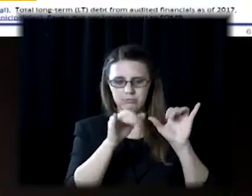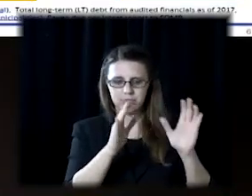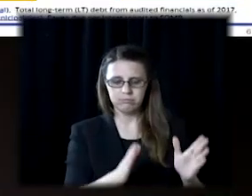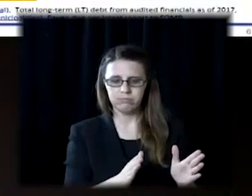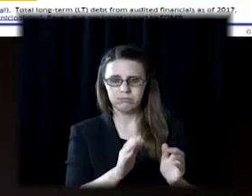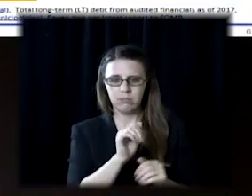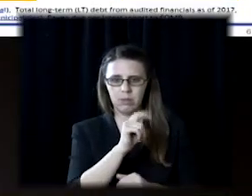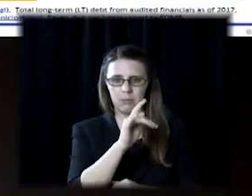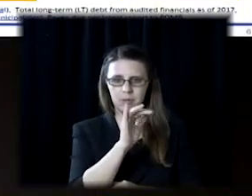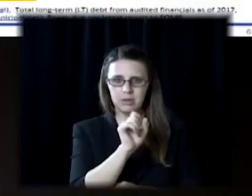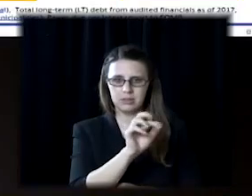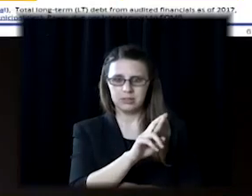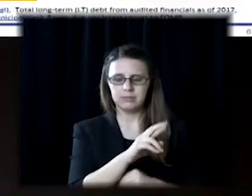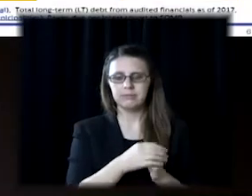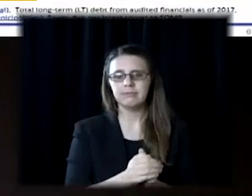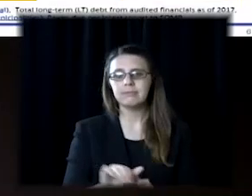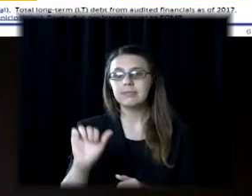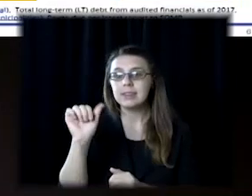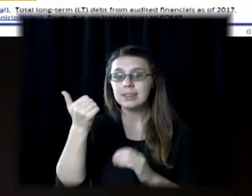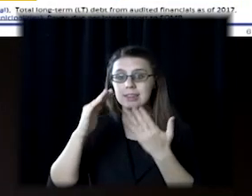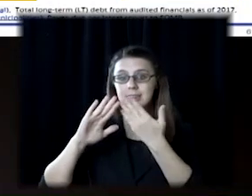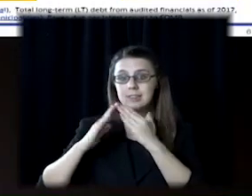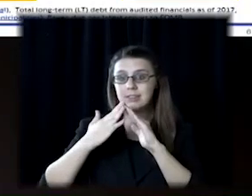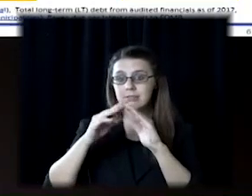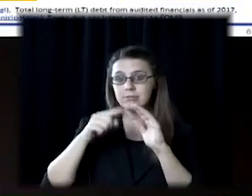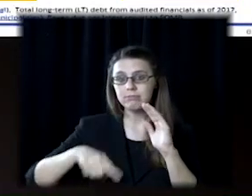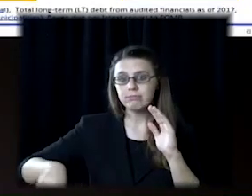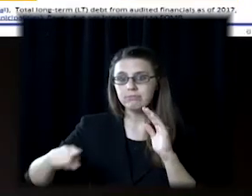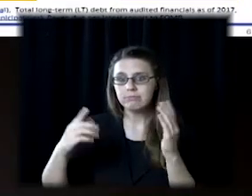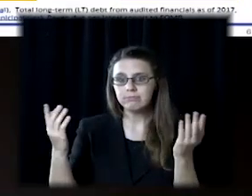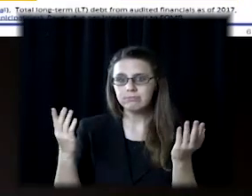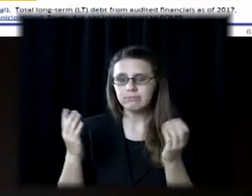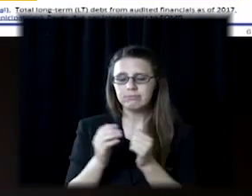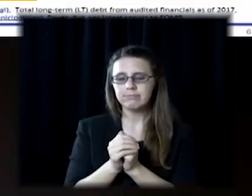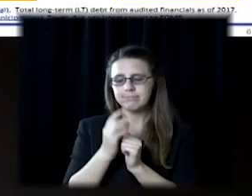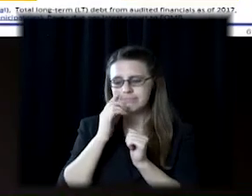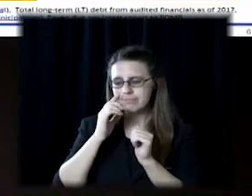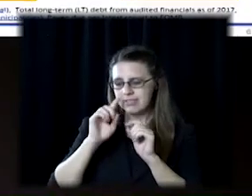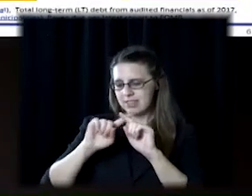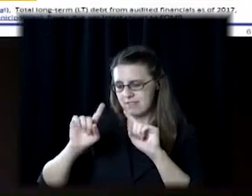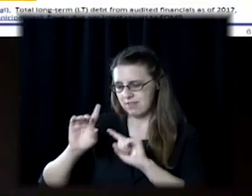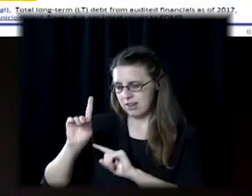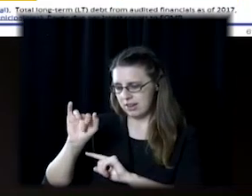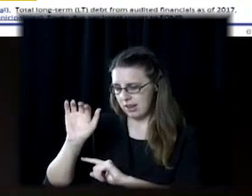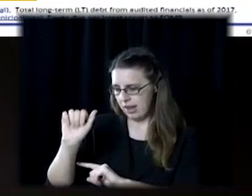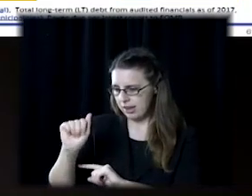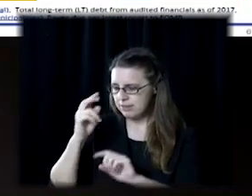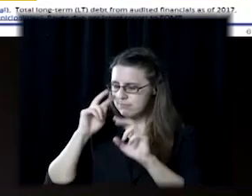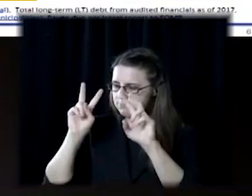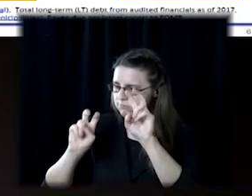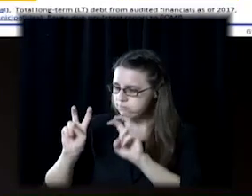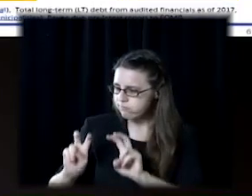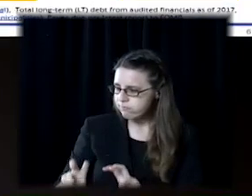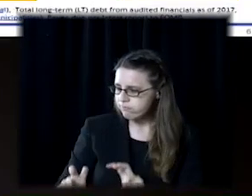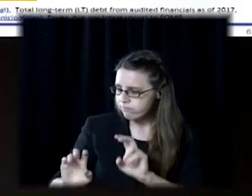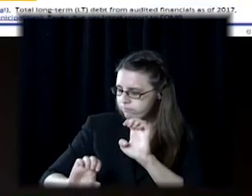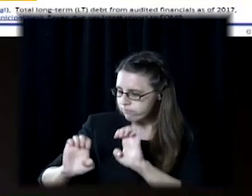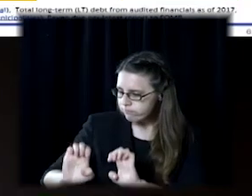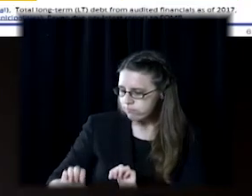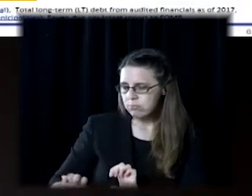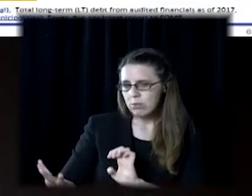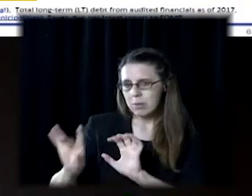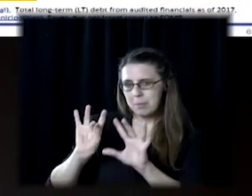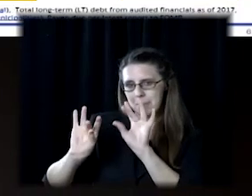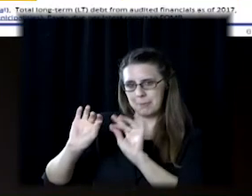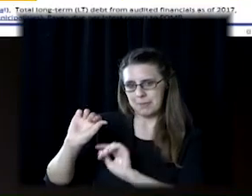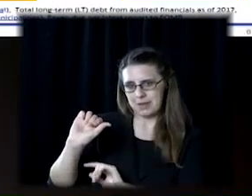Going back to the municipalities that were selected, we evaluated several data sources to determine the 10 municipalities that will be required